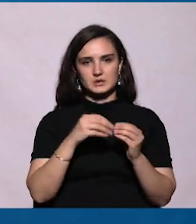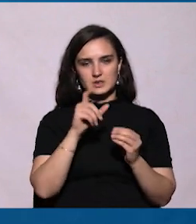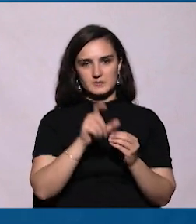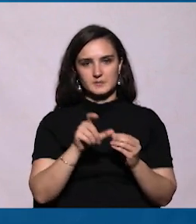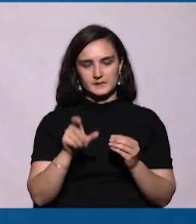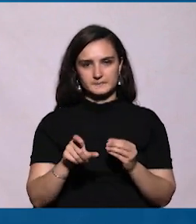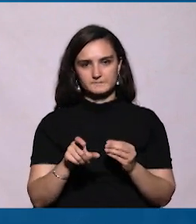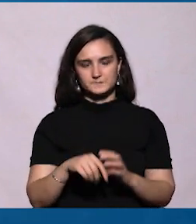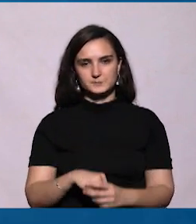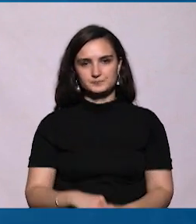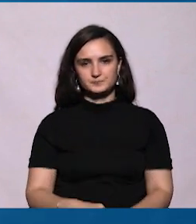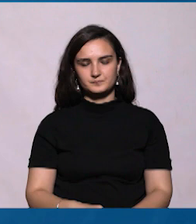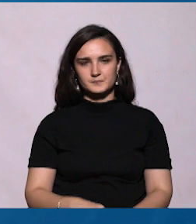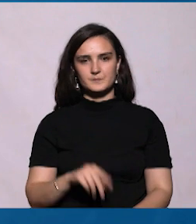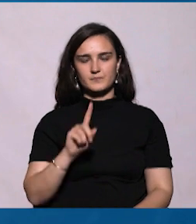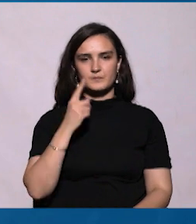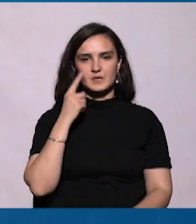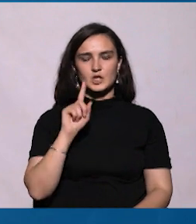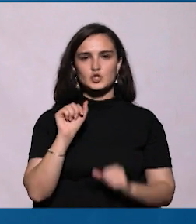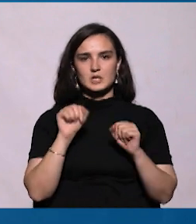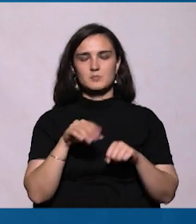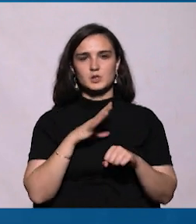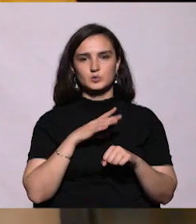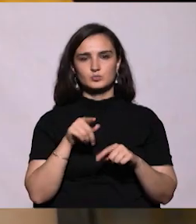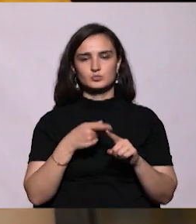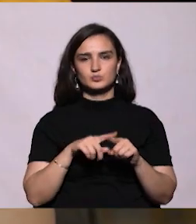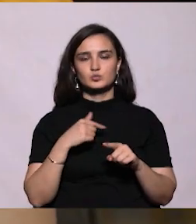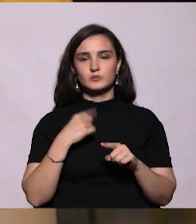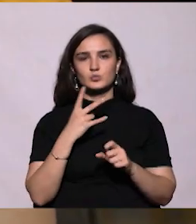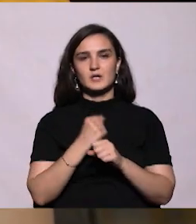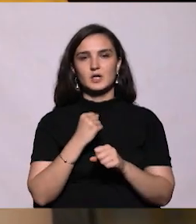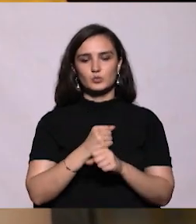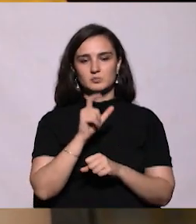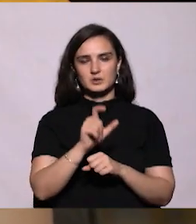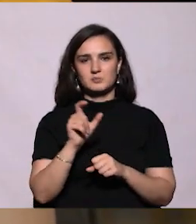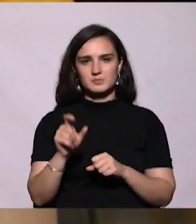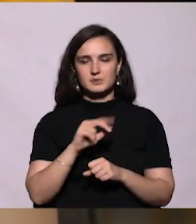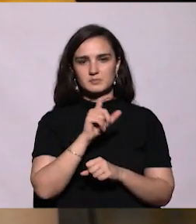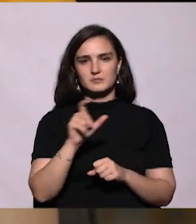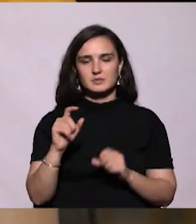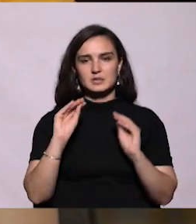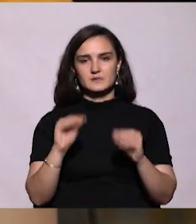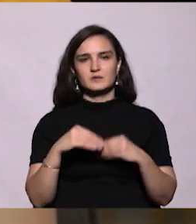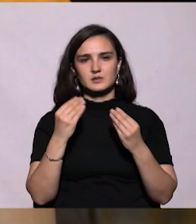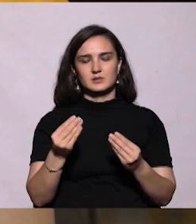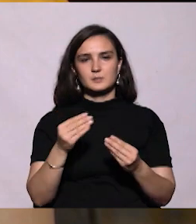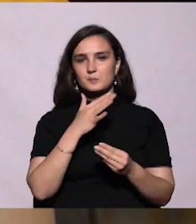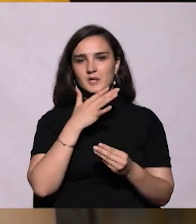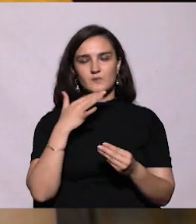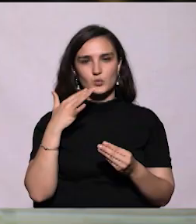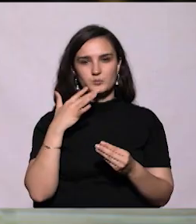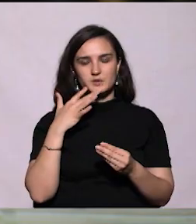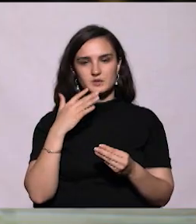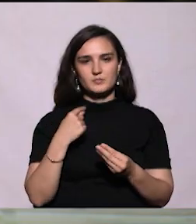people. Miss Sophie, what do you think this could be? since we have to deal with people and the people is given in a plural